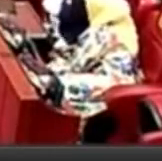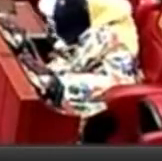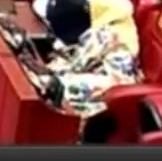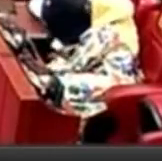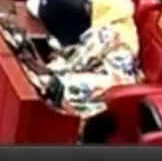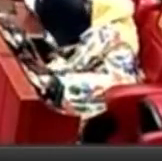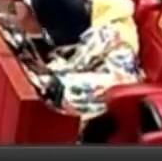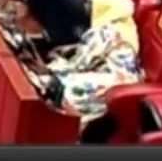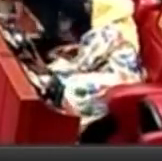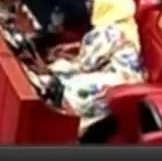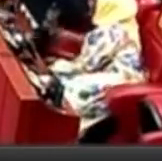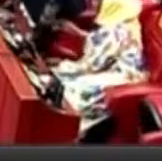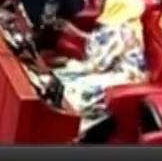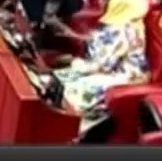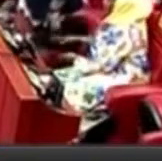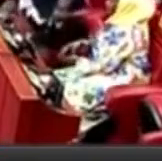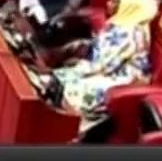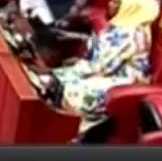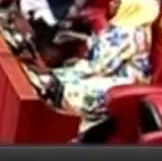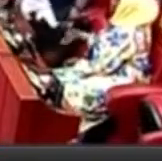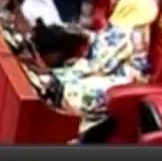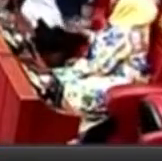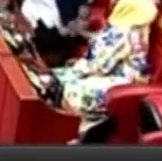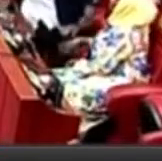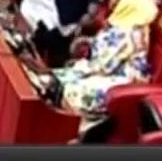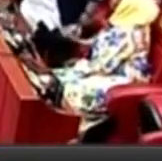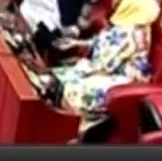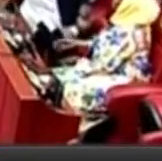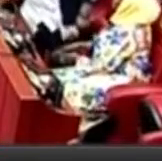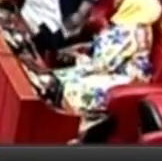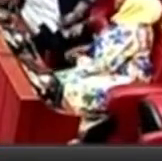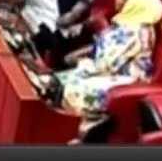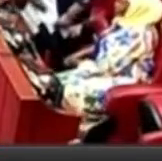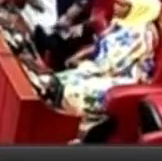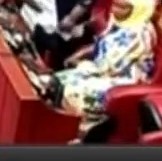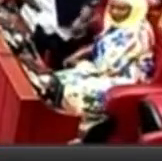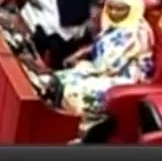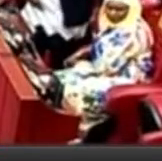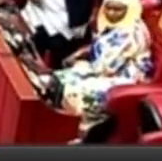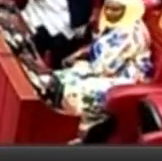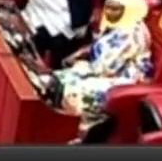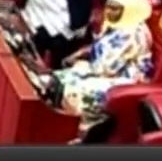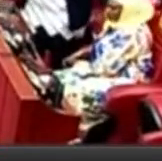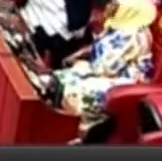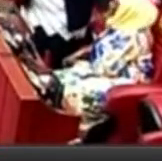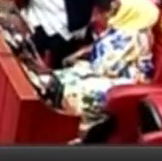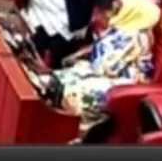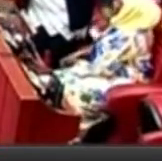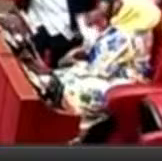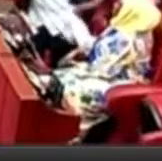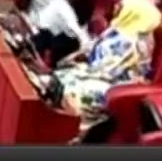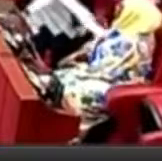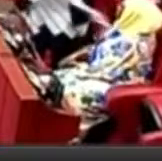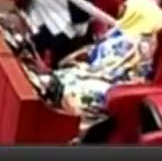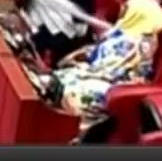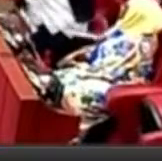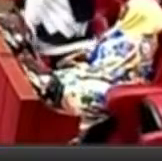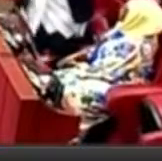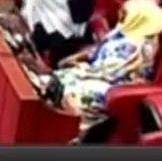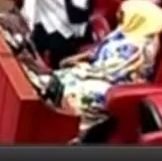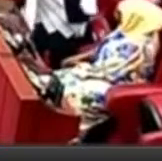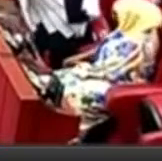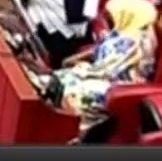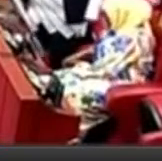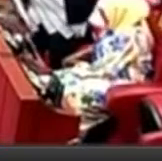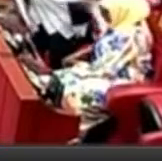of the roll call vote to the Speaker, who shall thereupon announce the result of the vote to the House. So